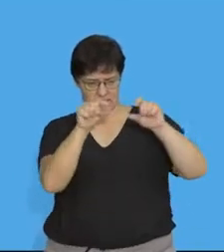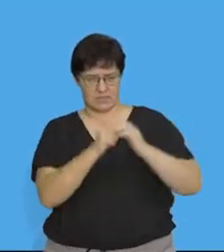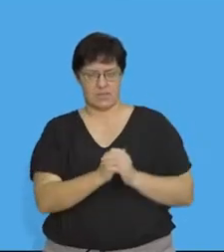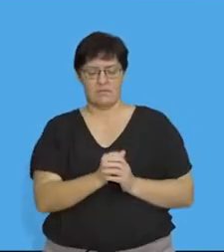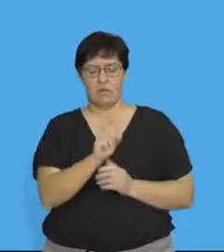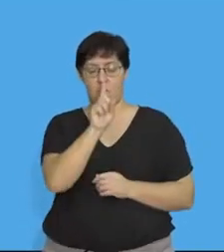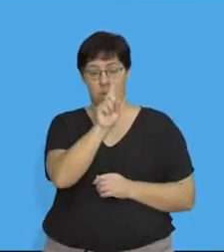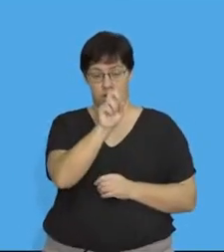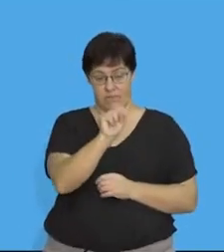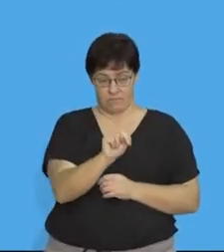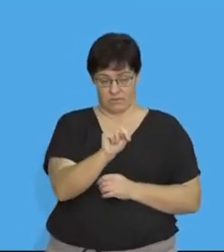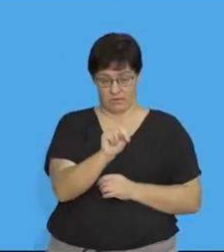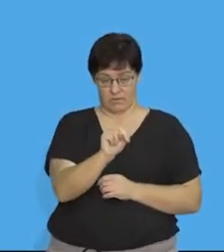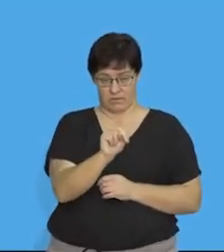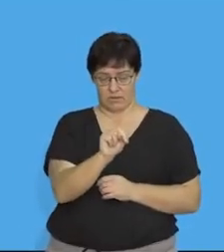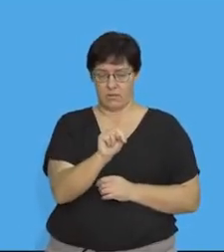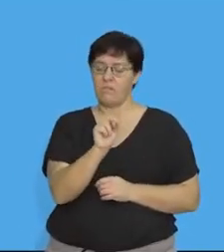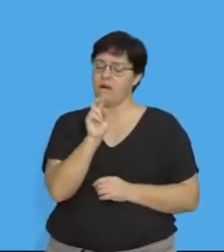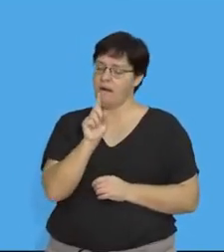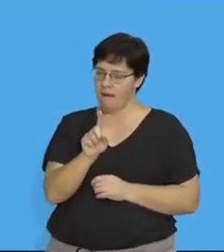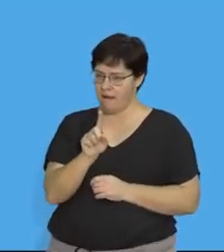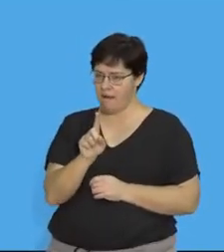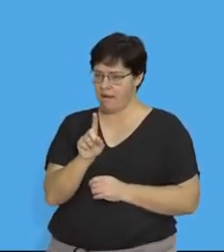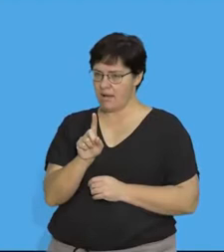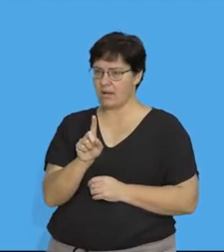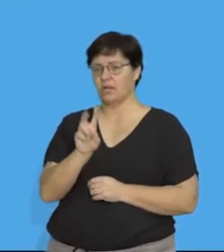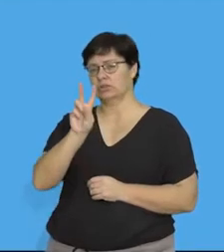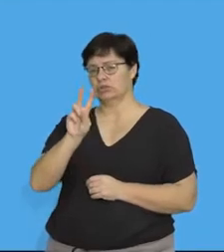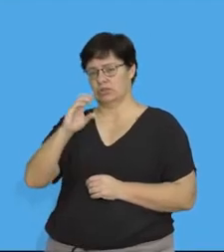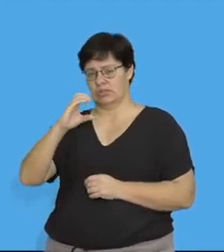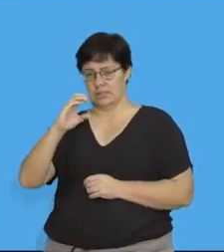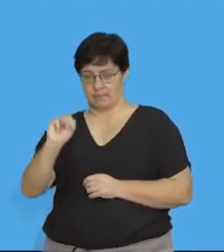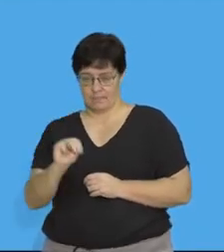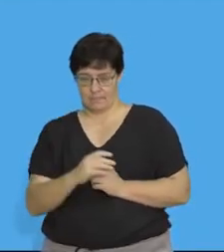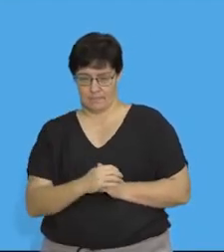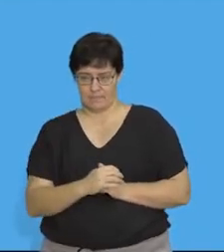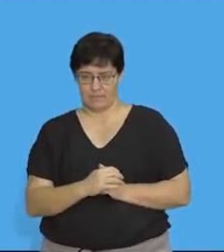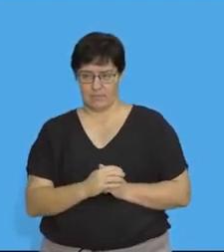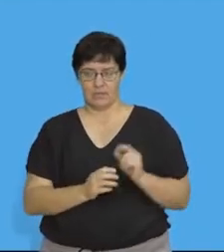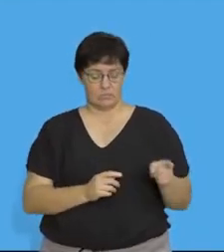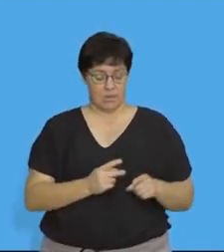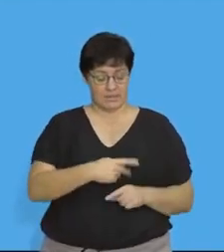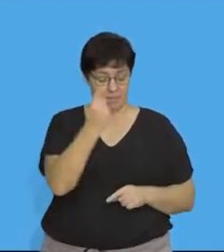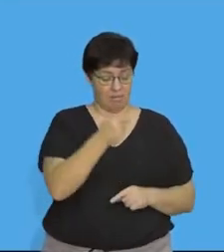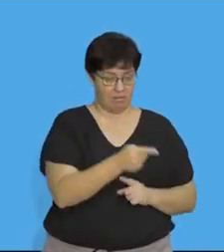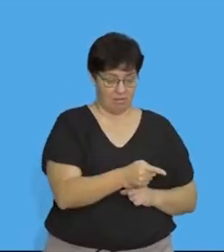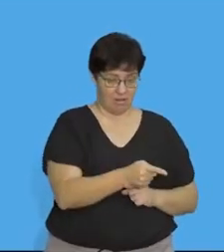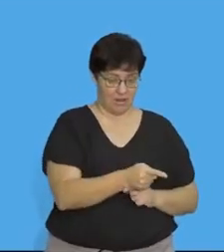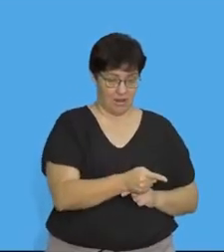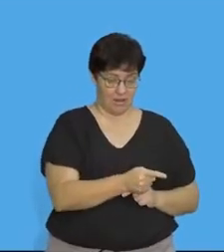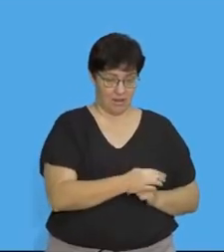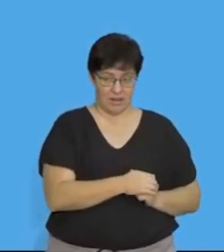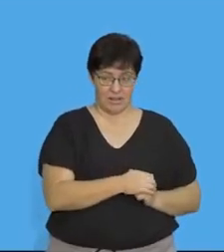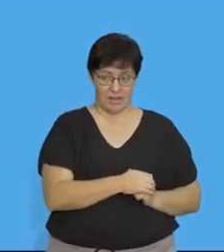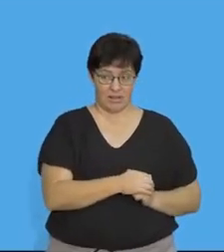1 Newton, recognized an extension of 2 centimeters. Now, if we double the force, in other words, we take that